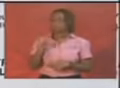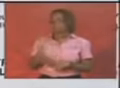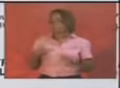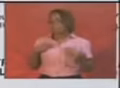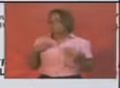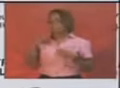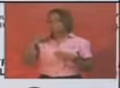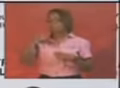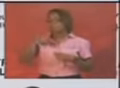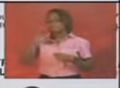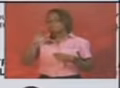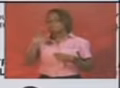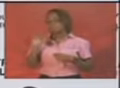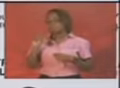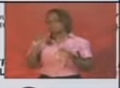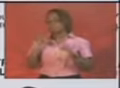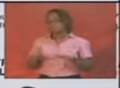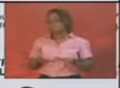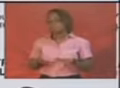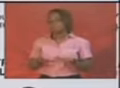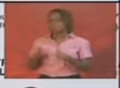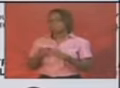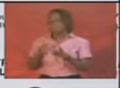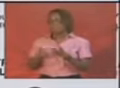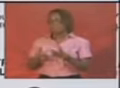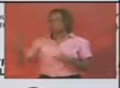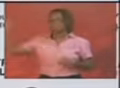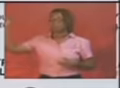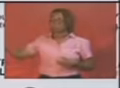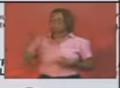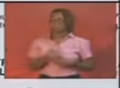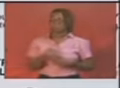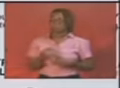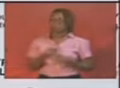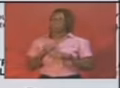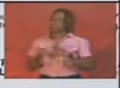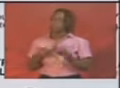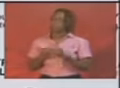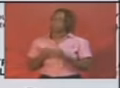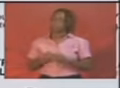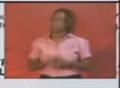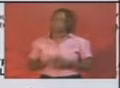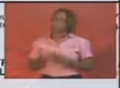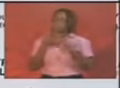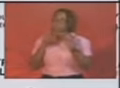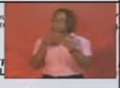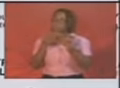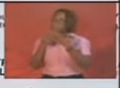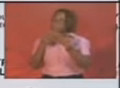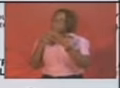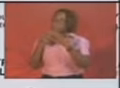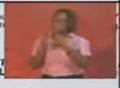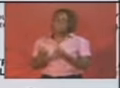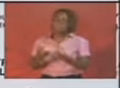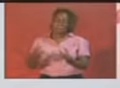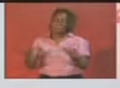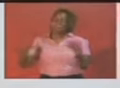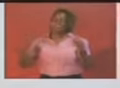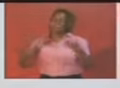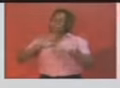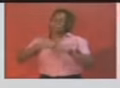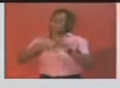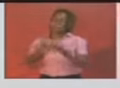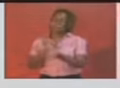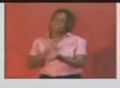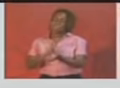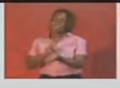Thank you very much to all the doctors on the panel today. We have come to the end of today's media conference. Thank you again, everyone,